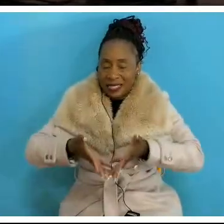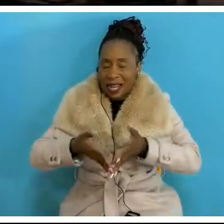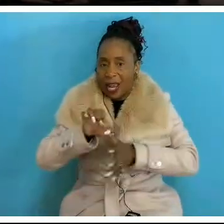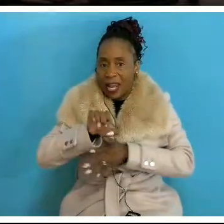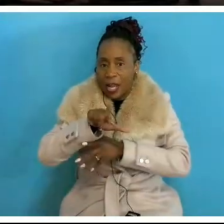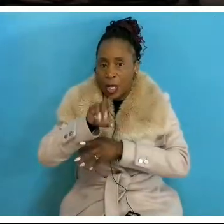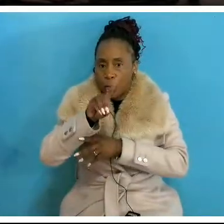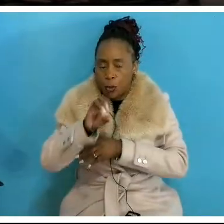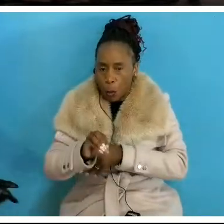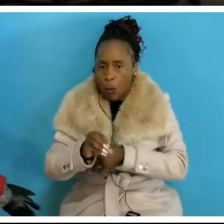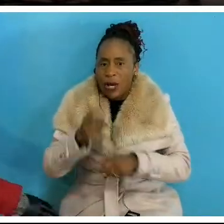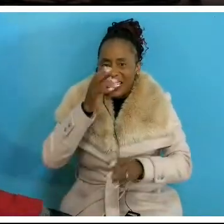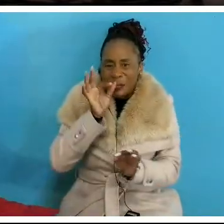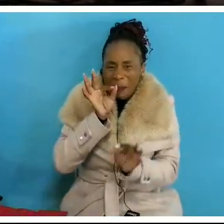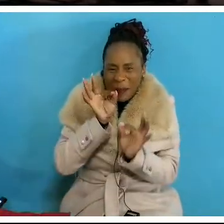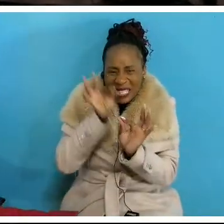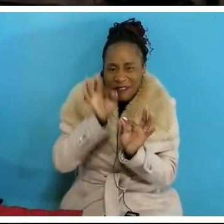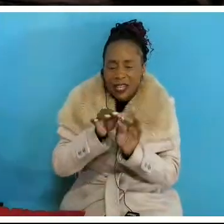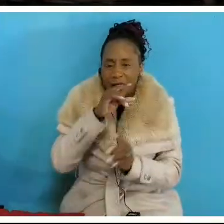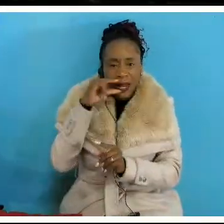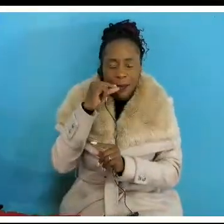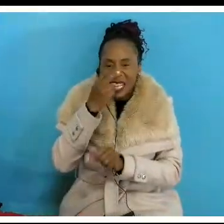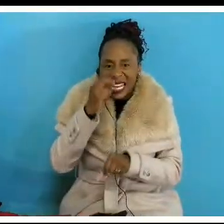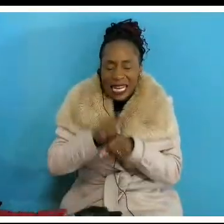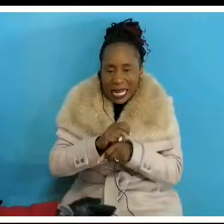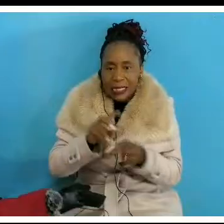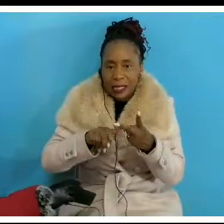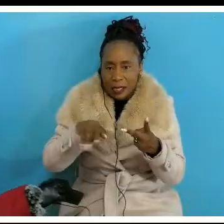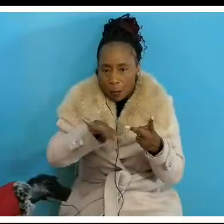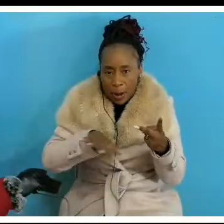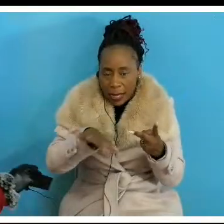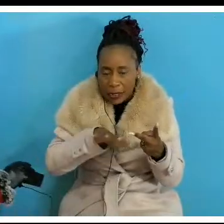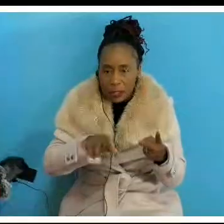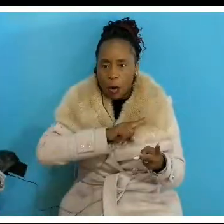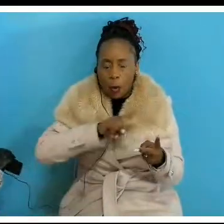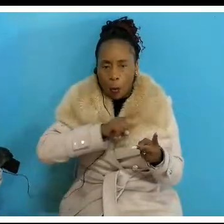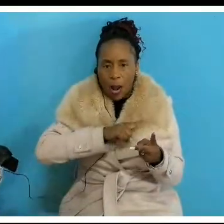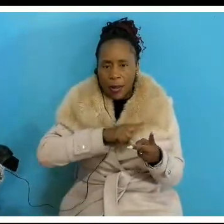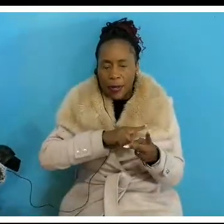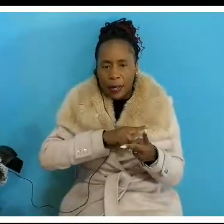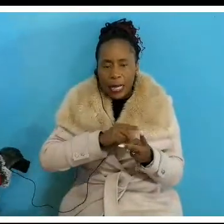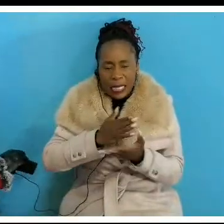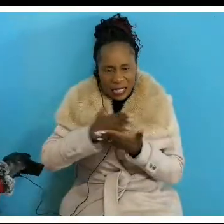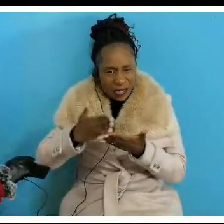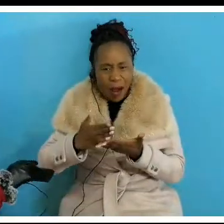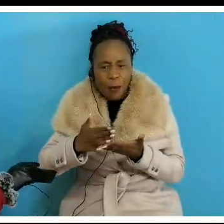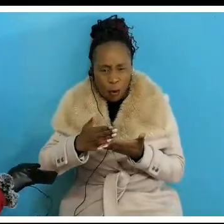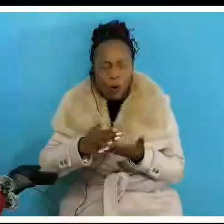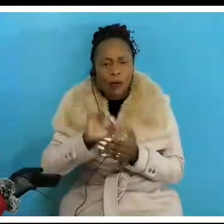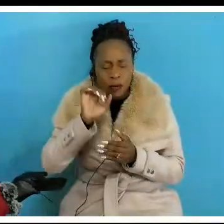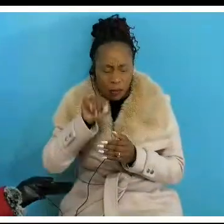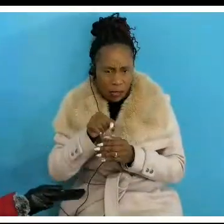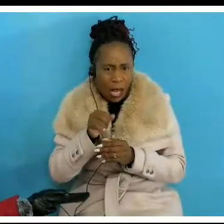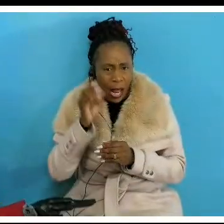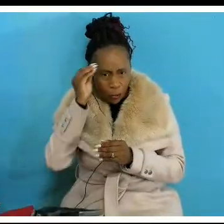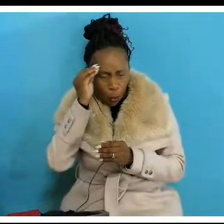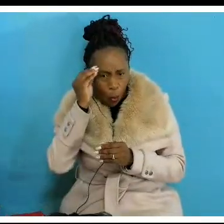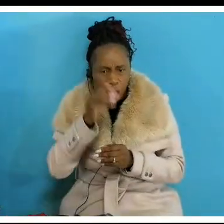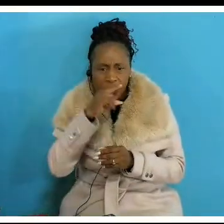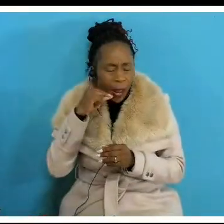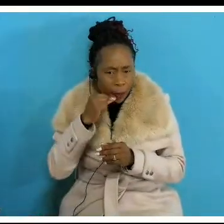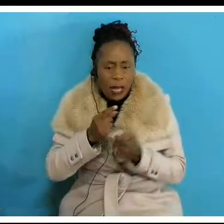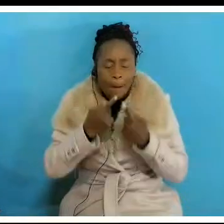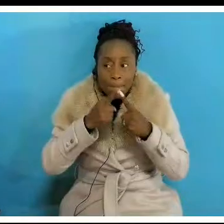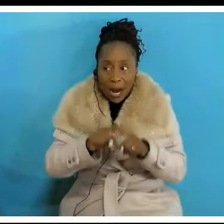need specific names and places, because believe me, some of them, I do recognize the names and so forth,